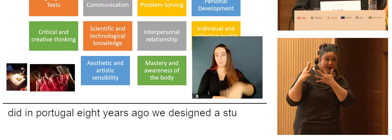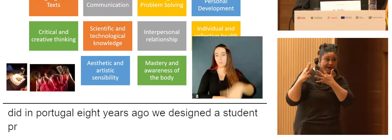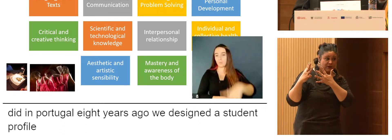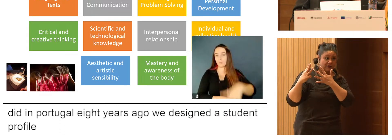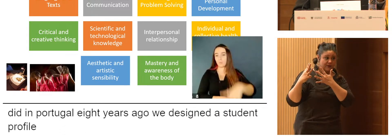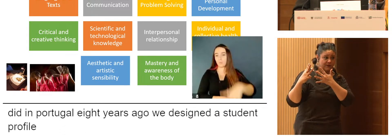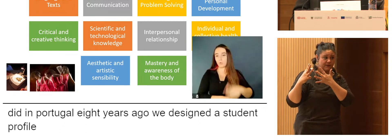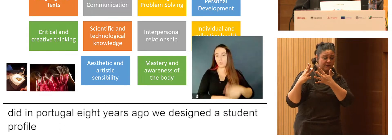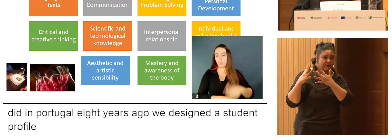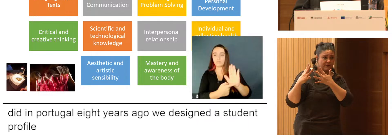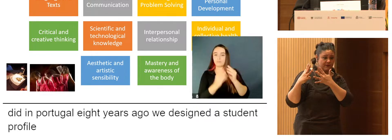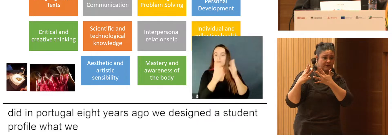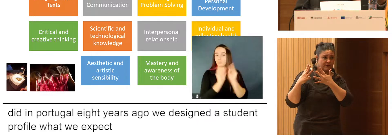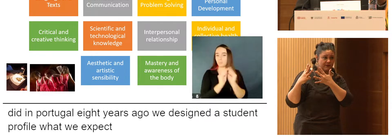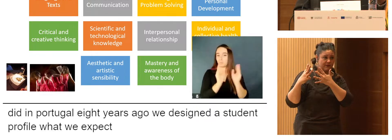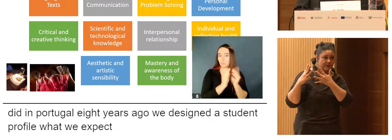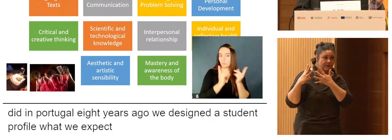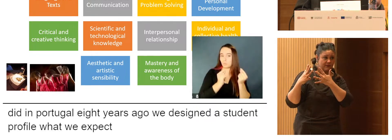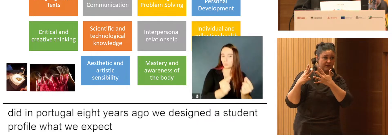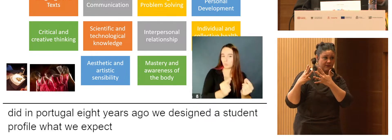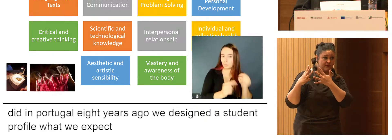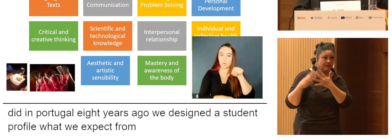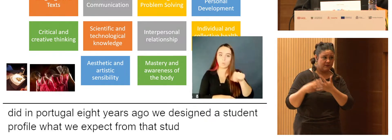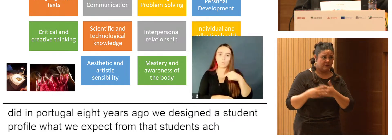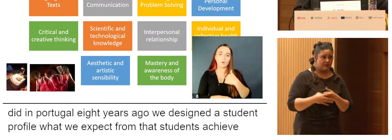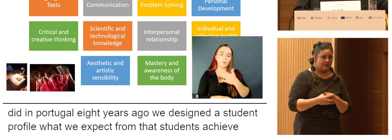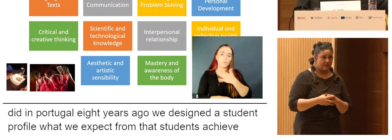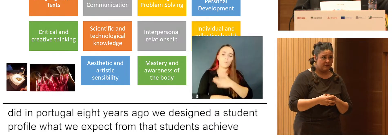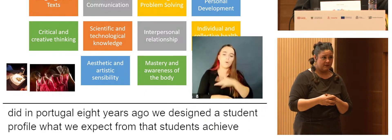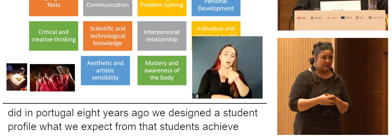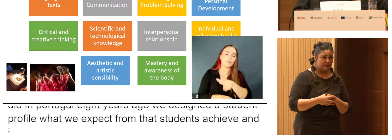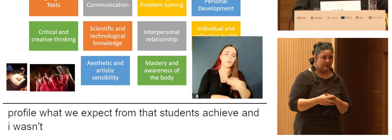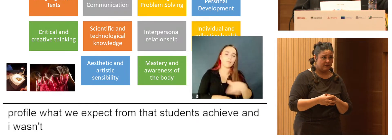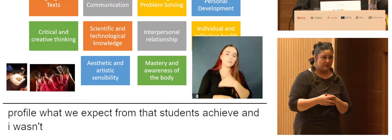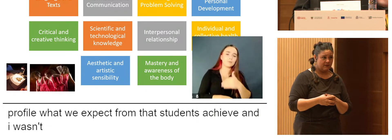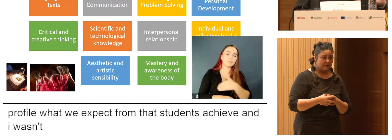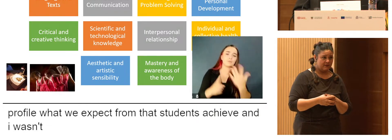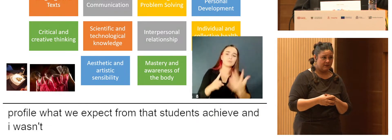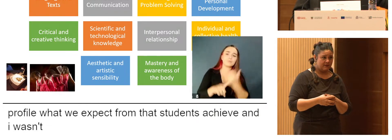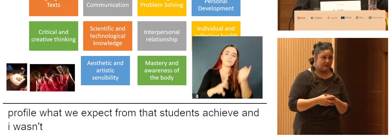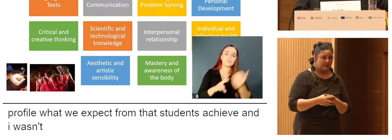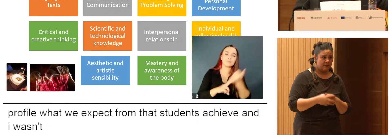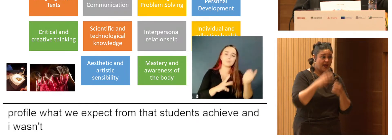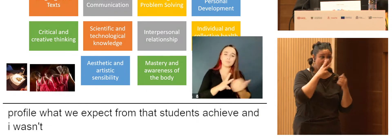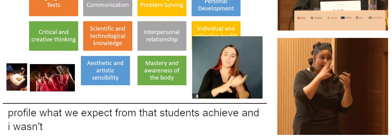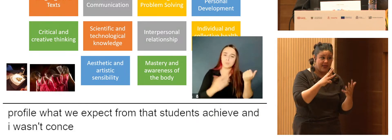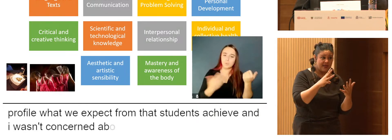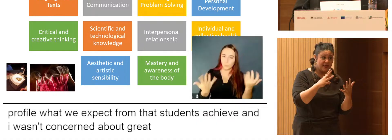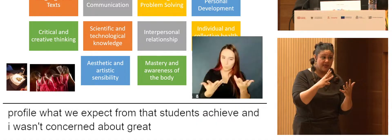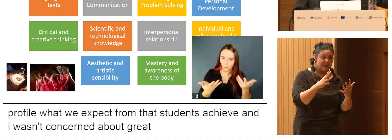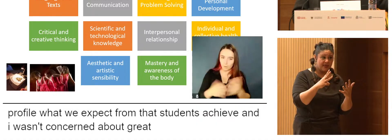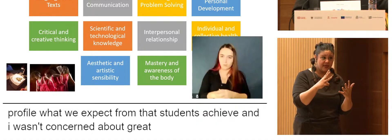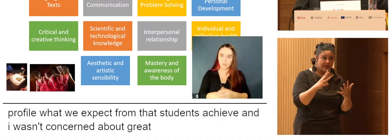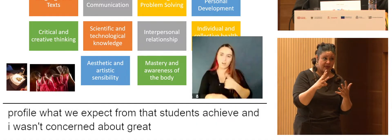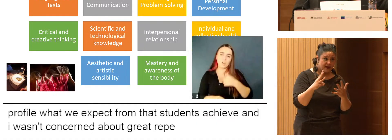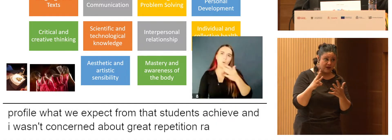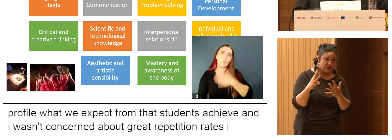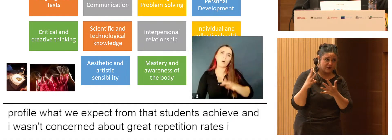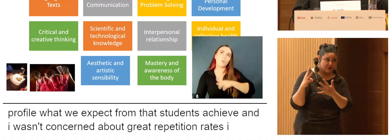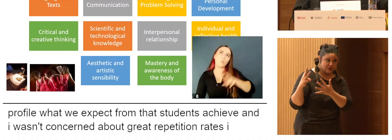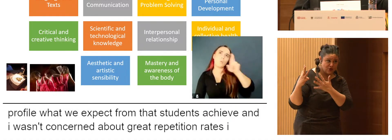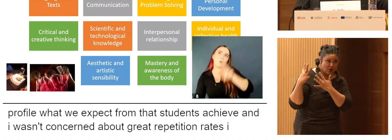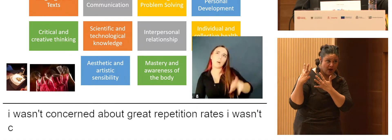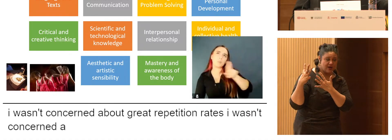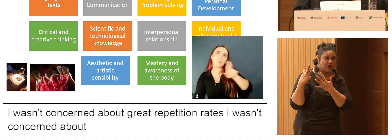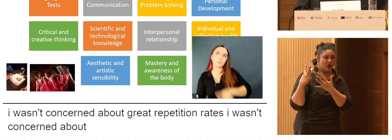we expect from that students achieve. And I wasn't concerned about grade repetition rates. I wasn't concerned